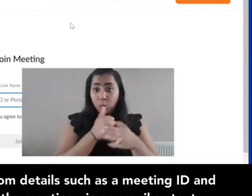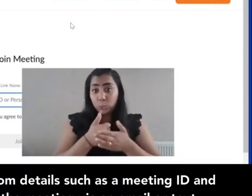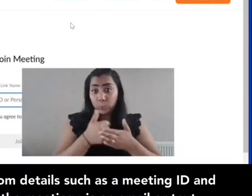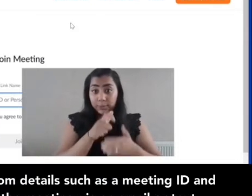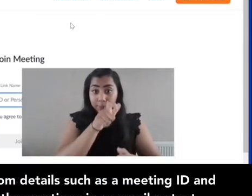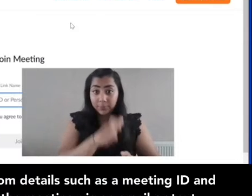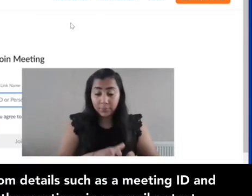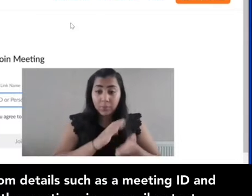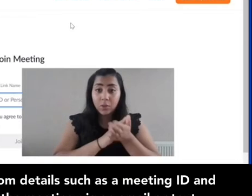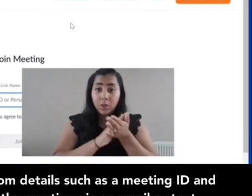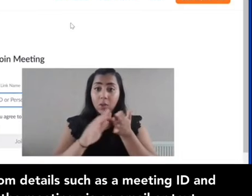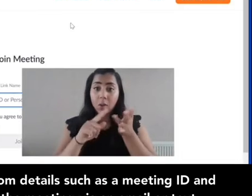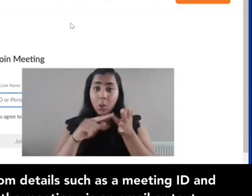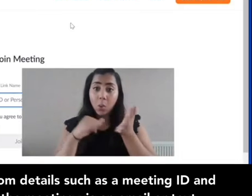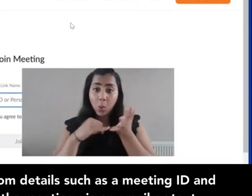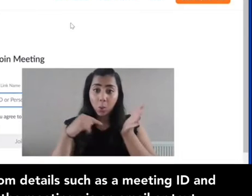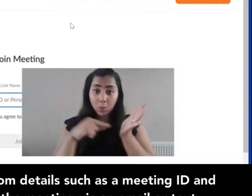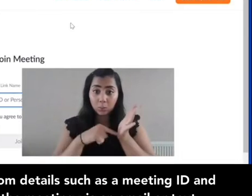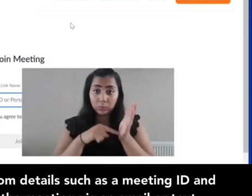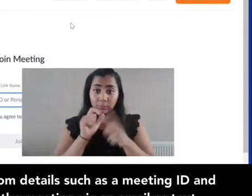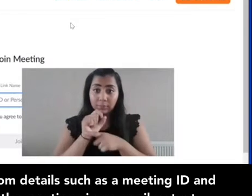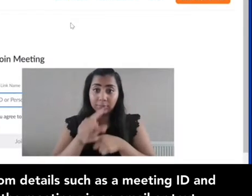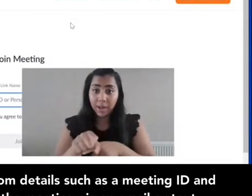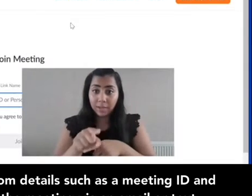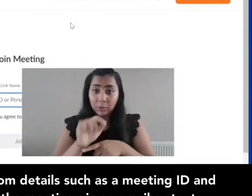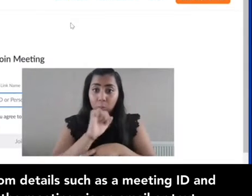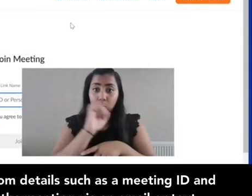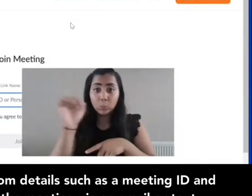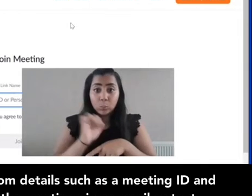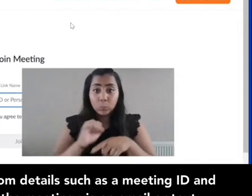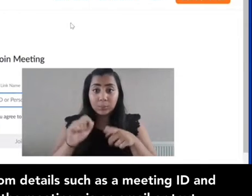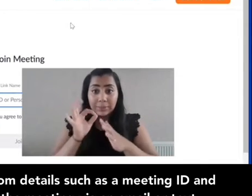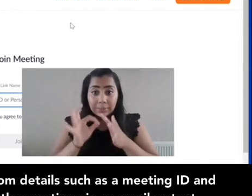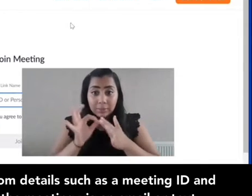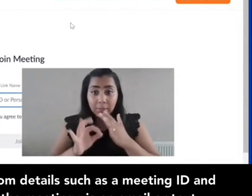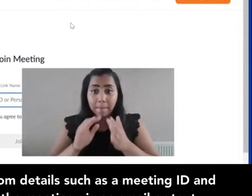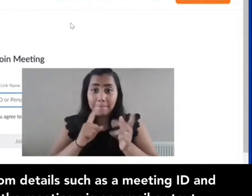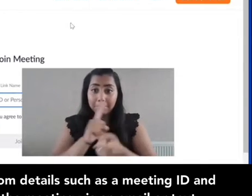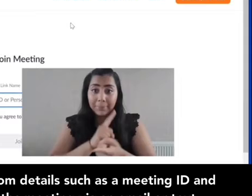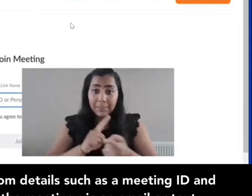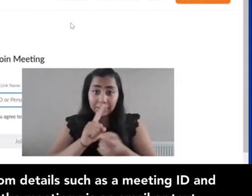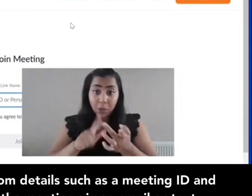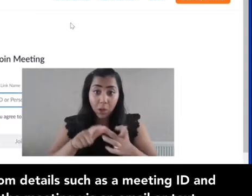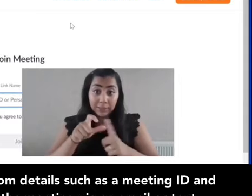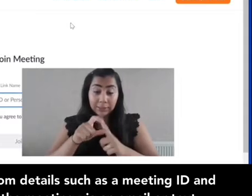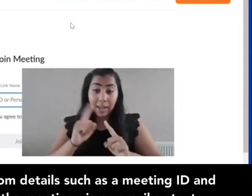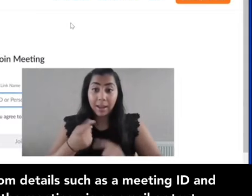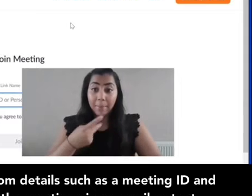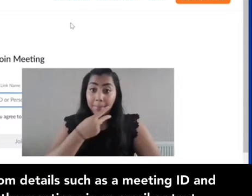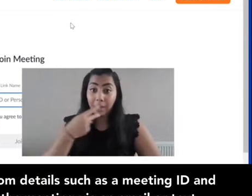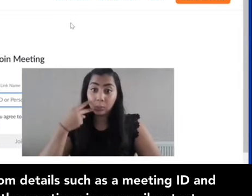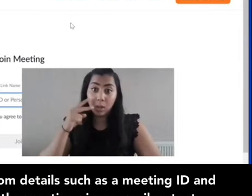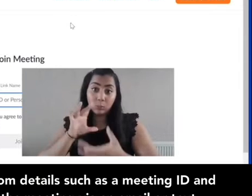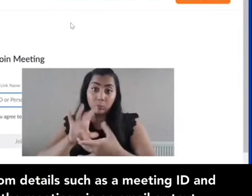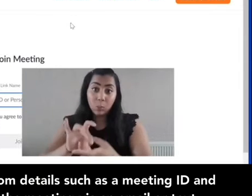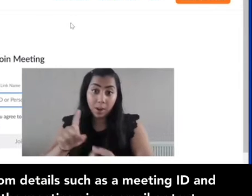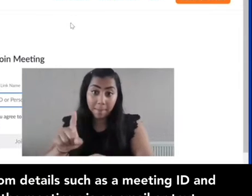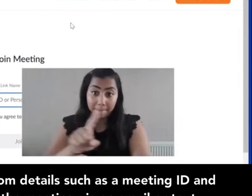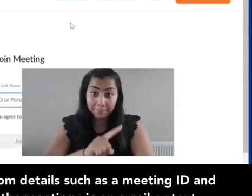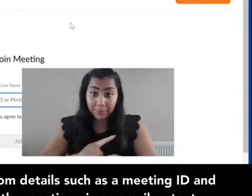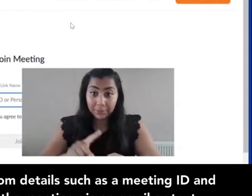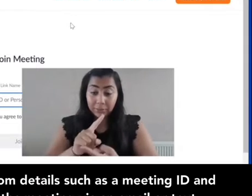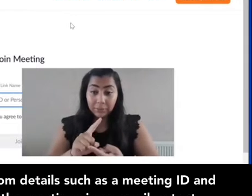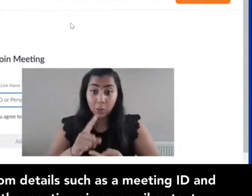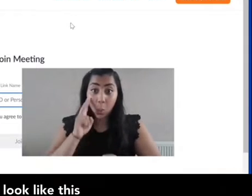A host will send you the Zoom details, such as meeting ID and passcode for you to join the meeting via an email or